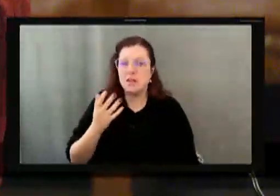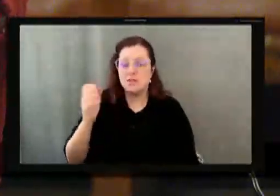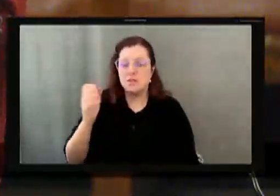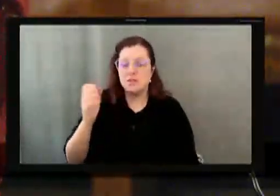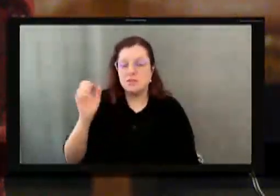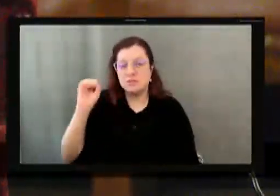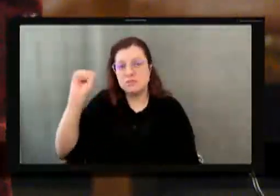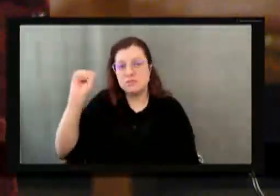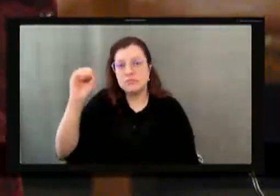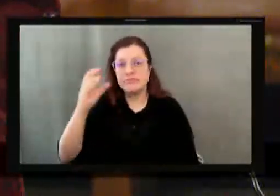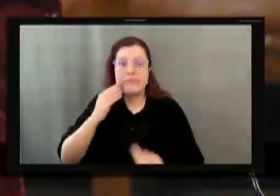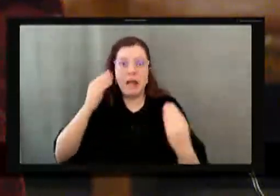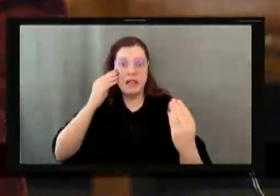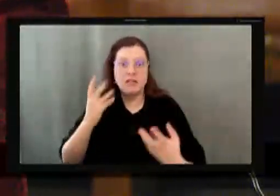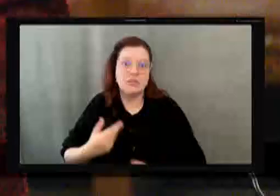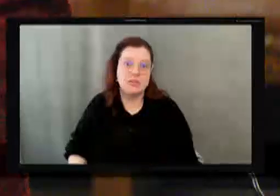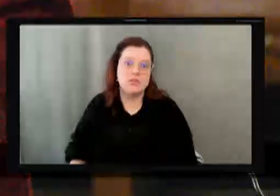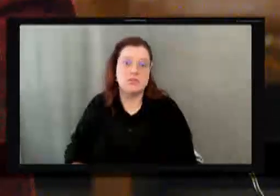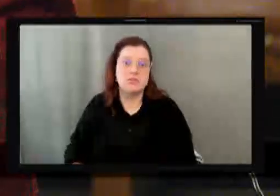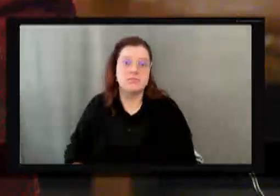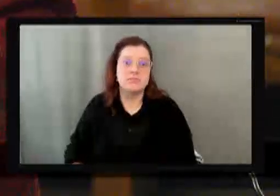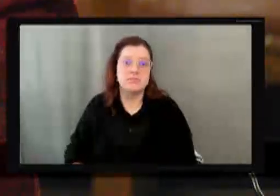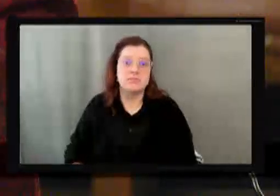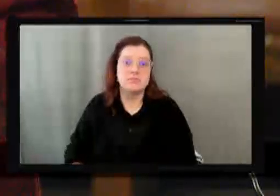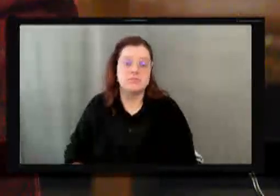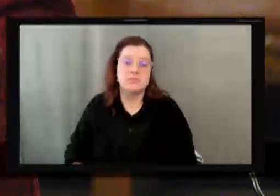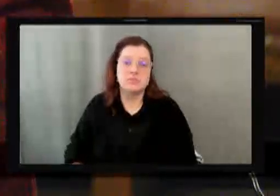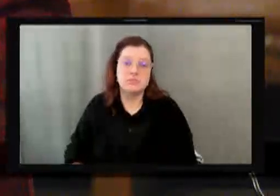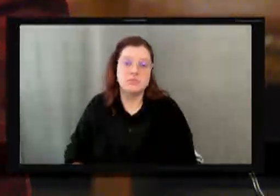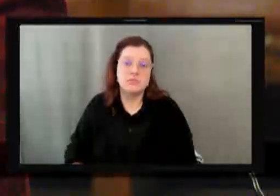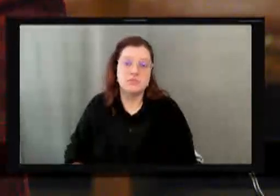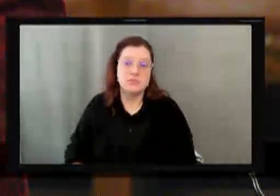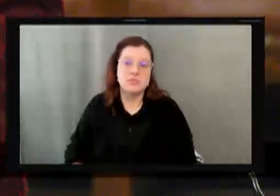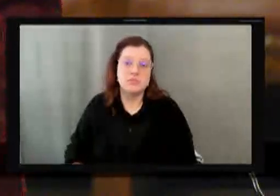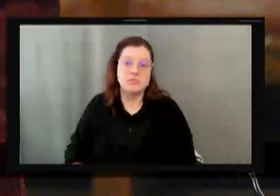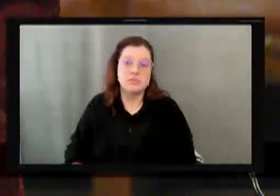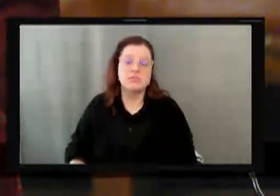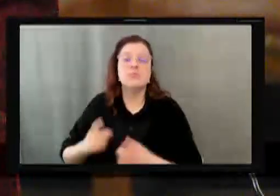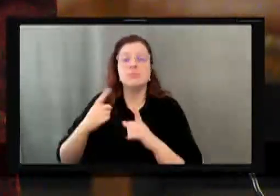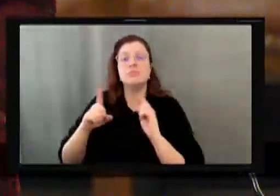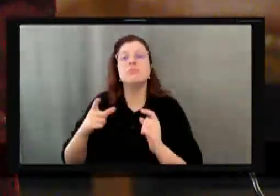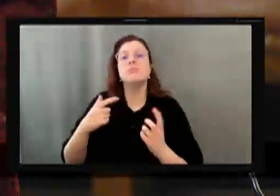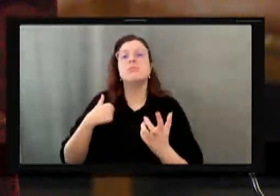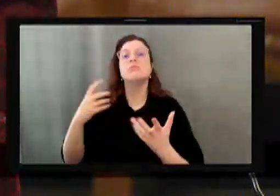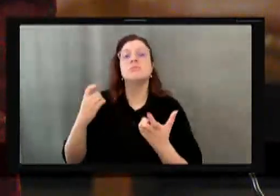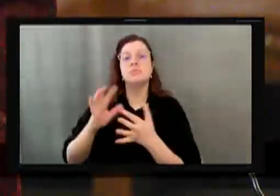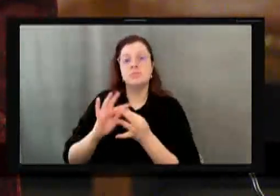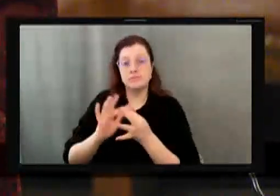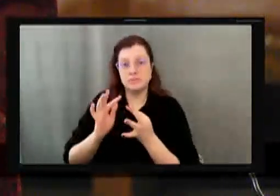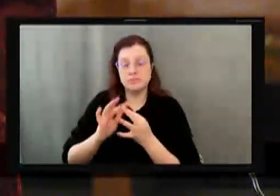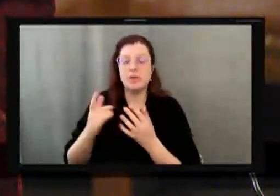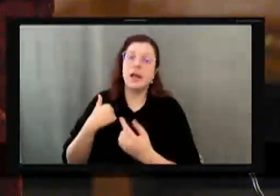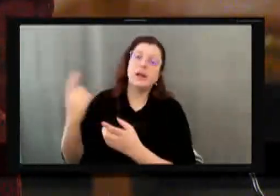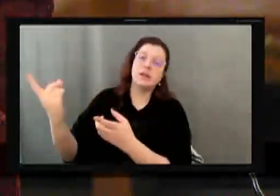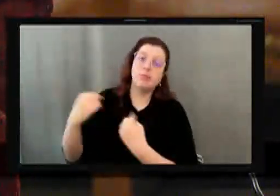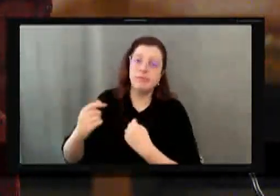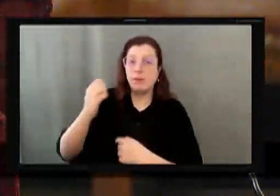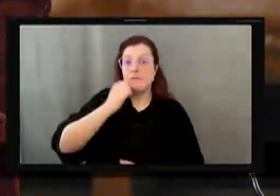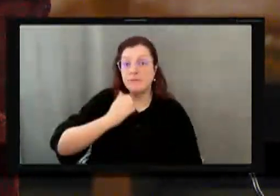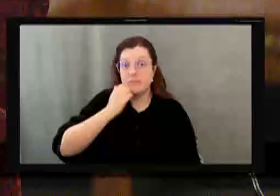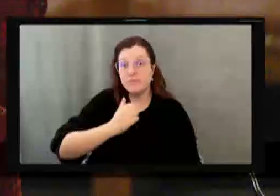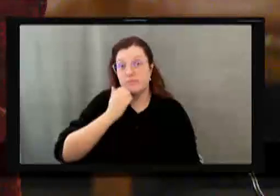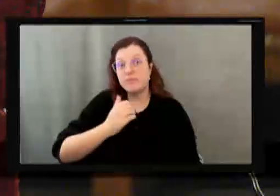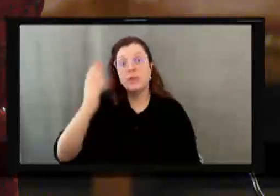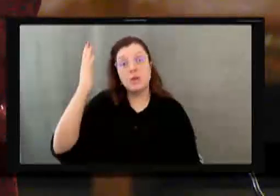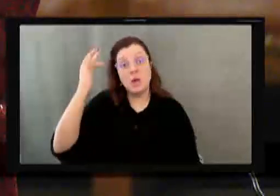he's smiling. But I do want to say this, that I come down here every day because I